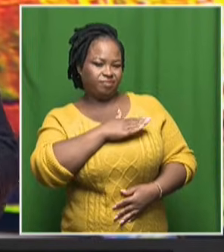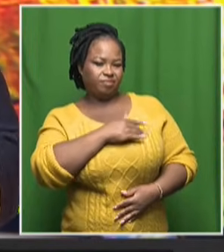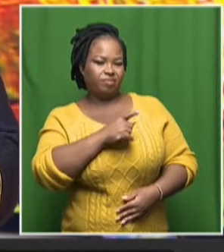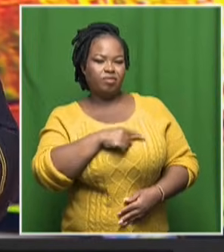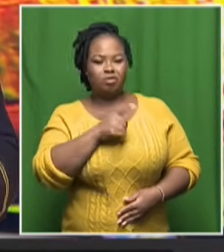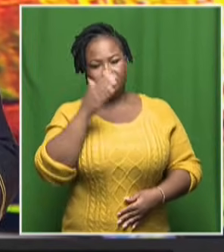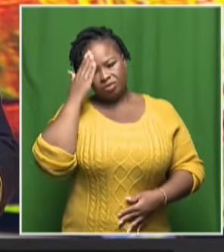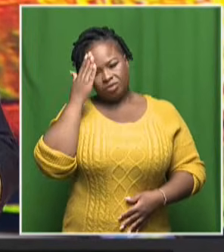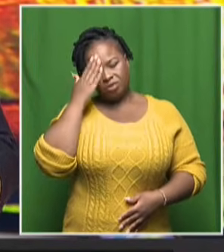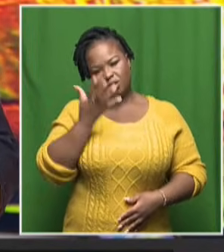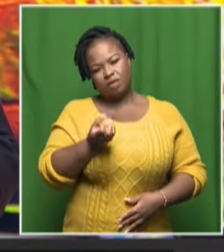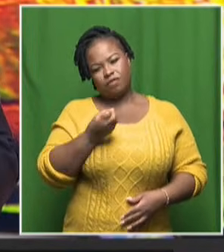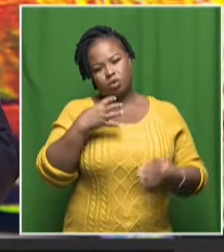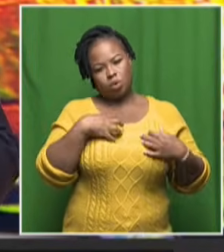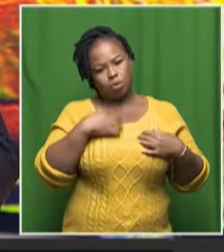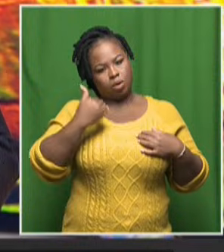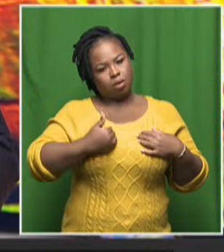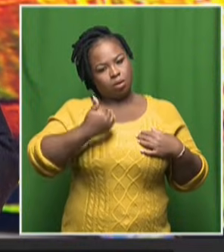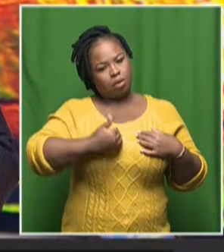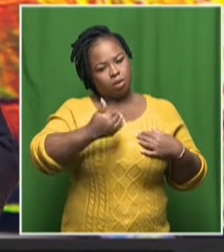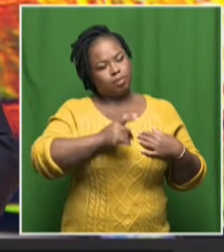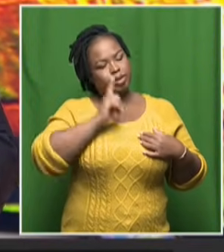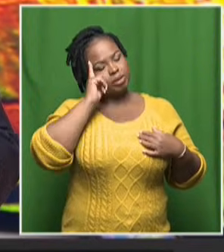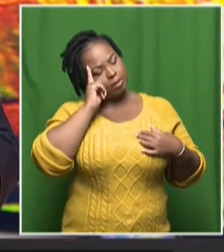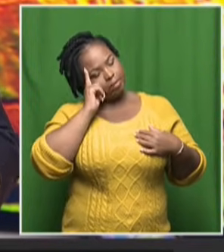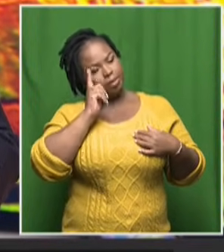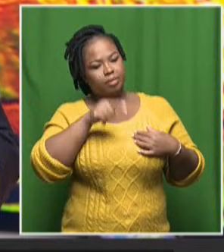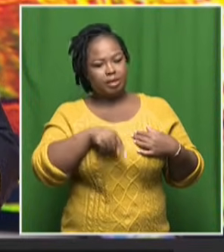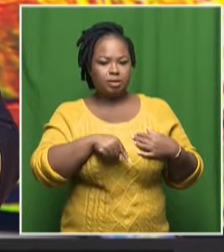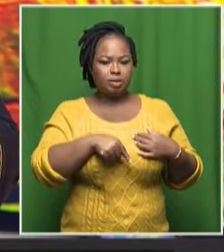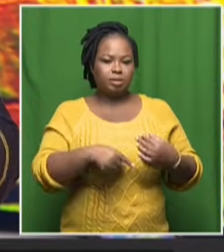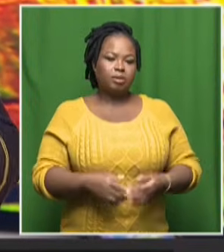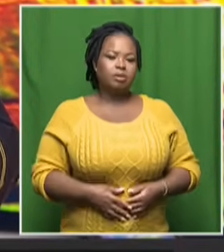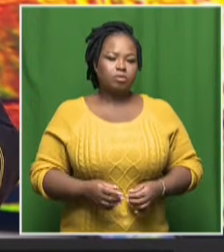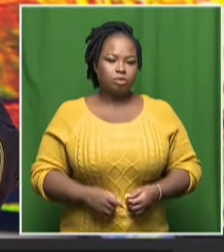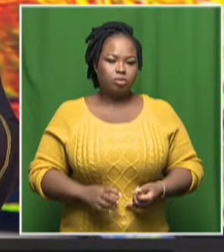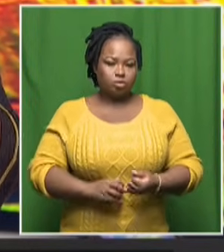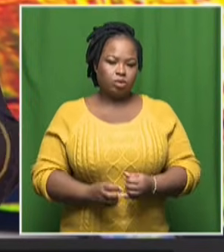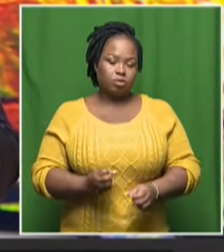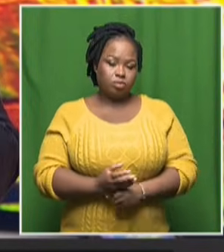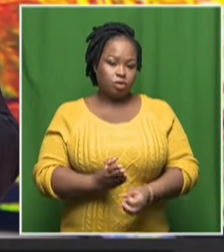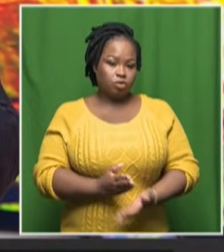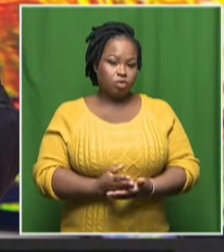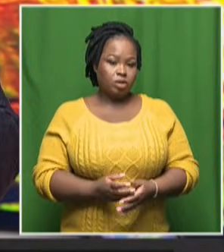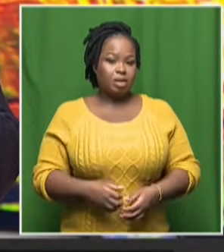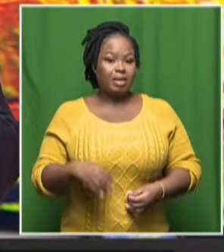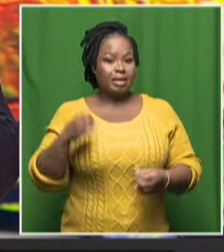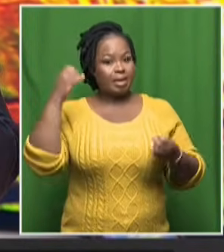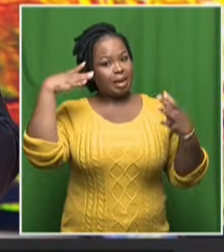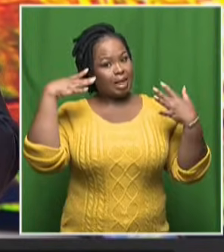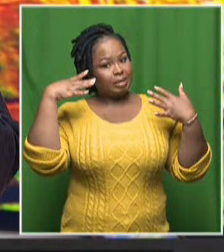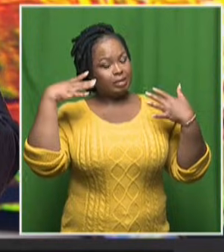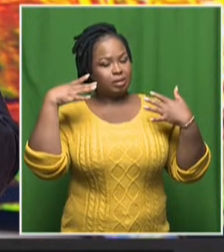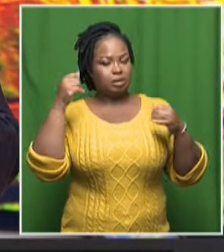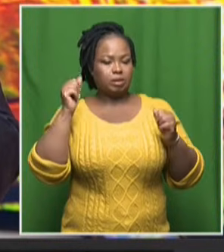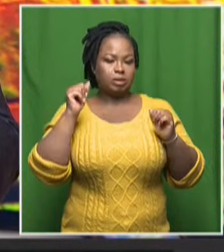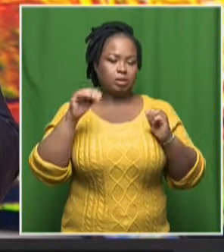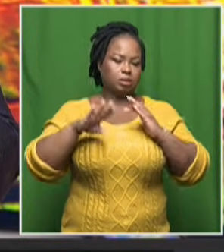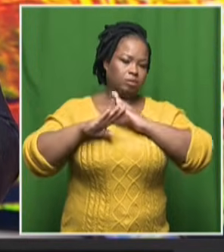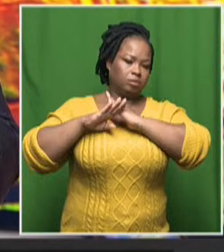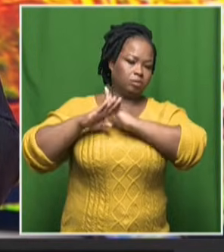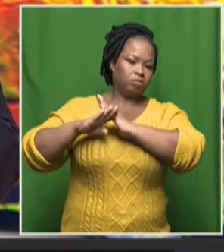like everybody, they've got their own routine and they have to sleep at some point and everything. So we try and make sure that the lights are not in their